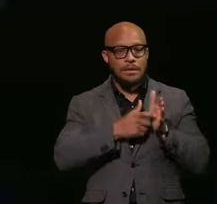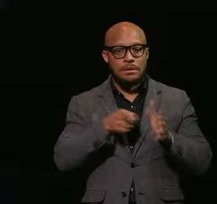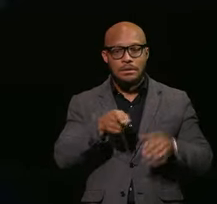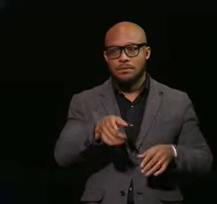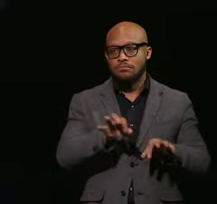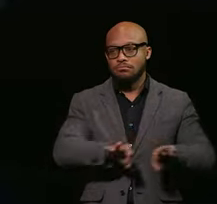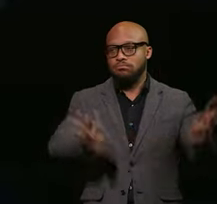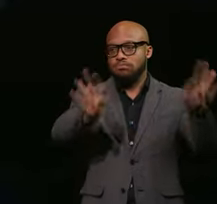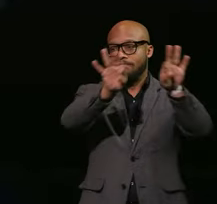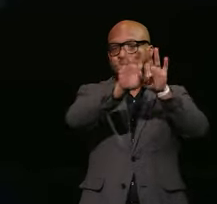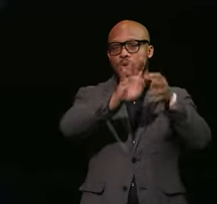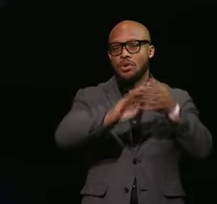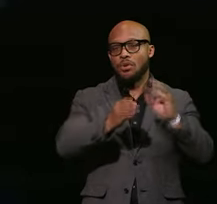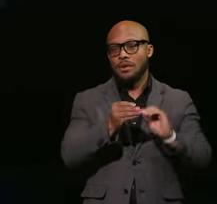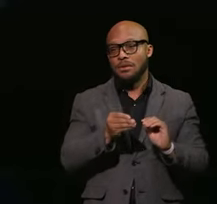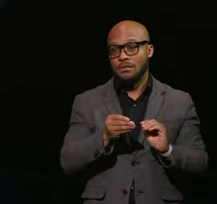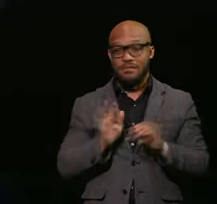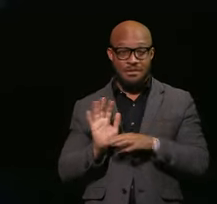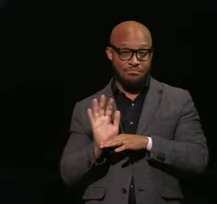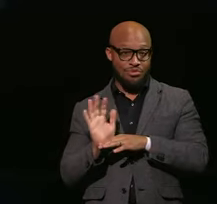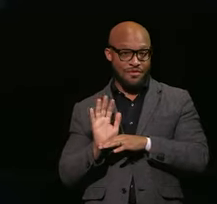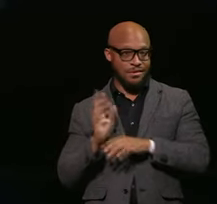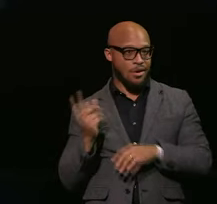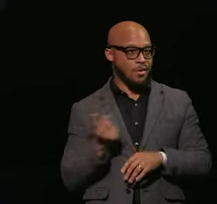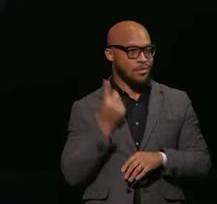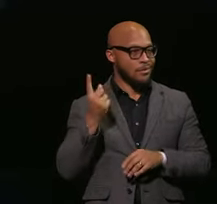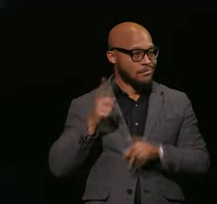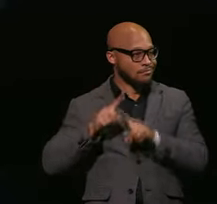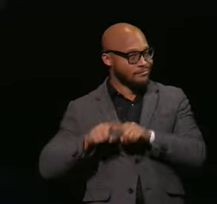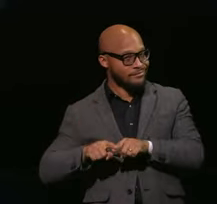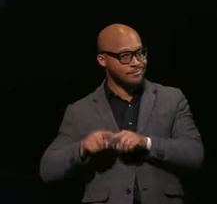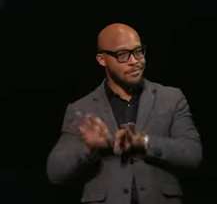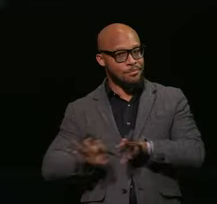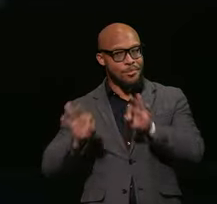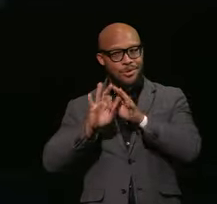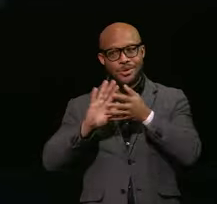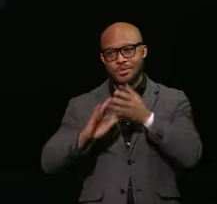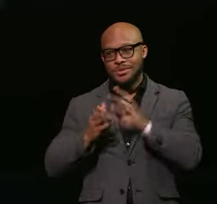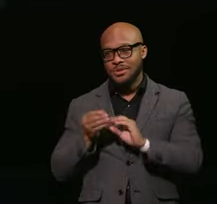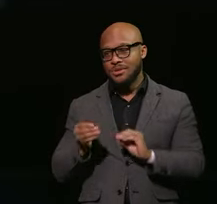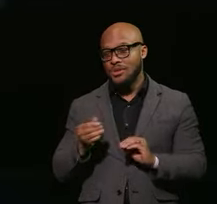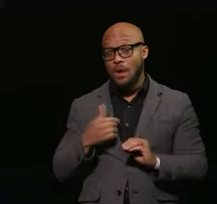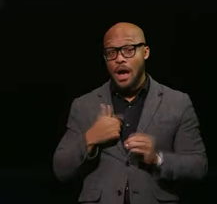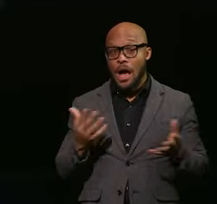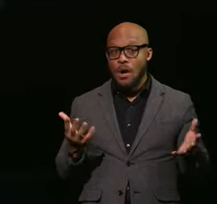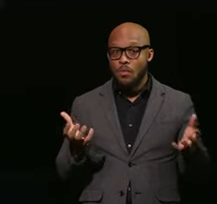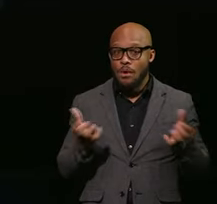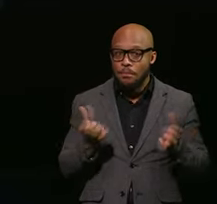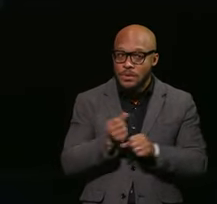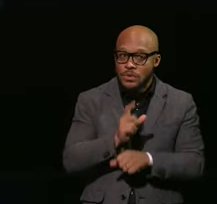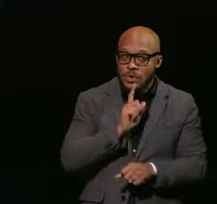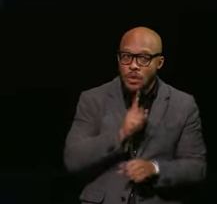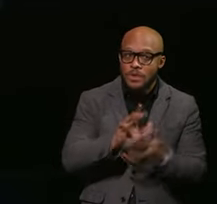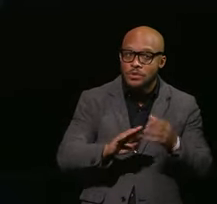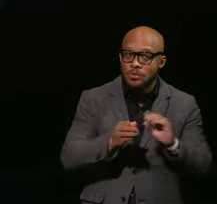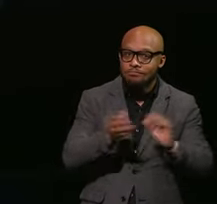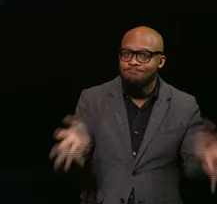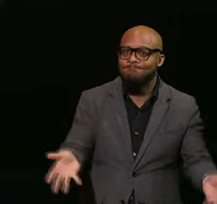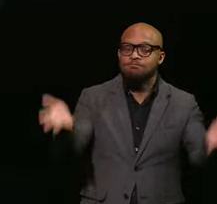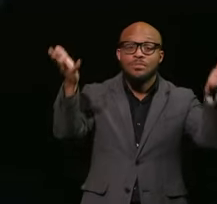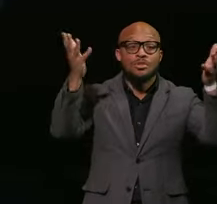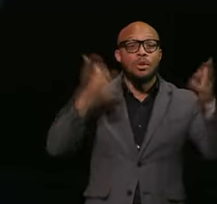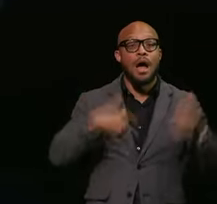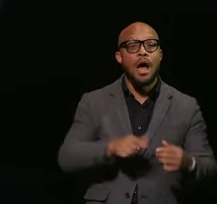do was give it the very best chance to become as high profile as possible. So I approached the Tel Aviv Film Festival and the Venice